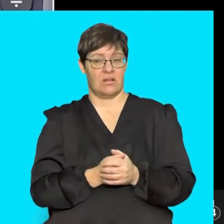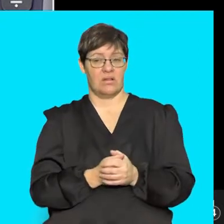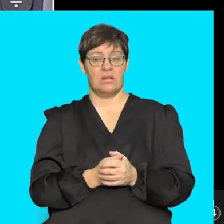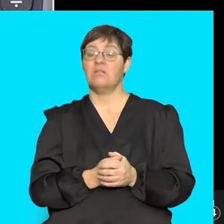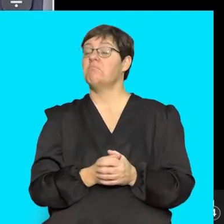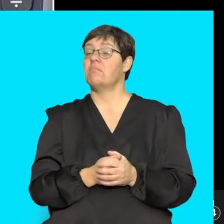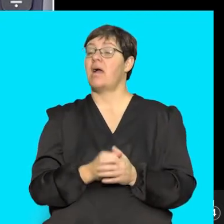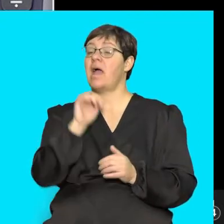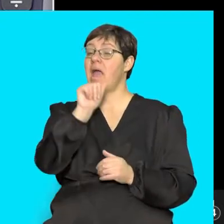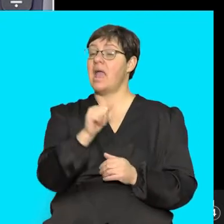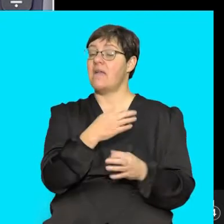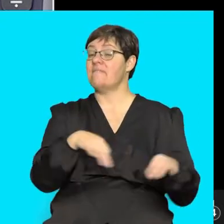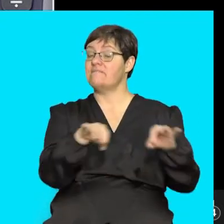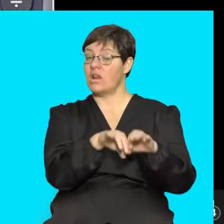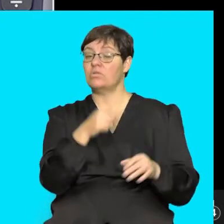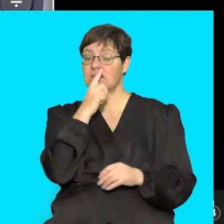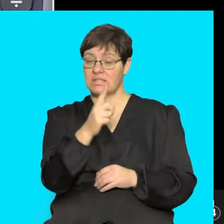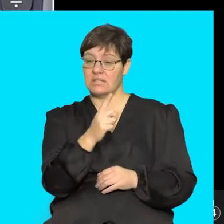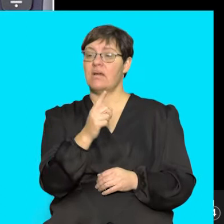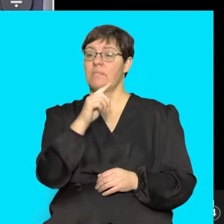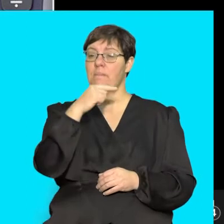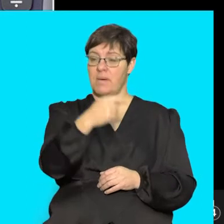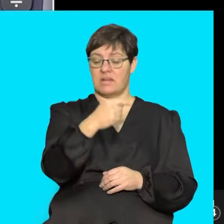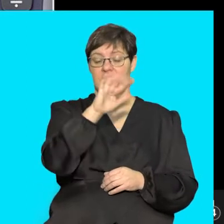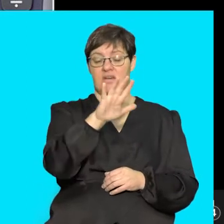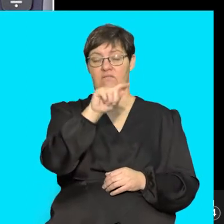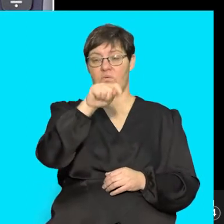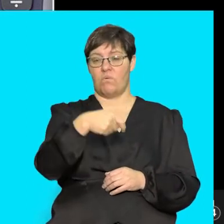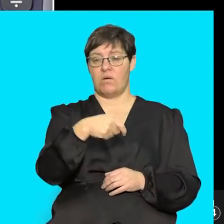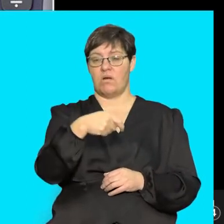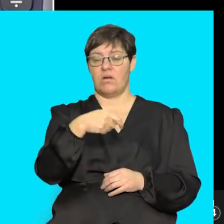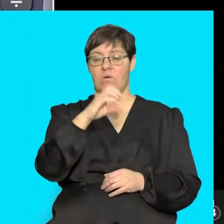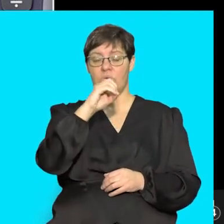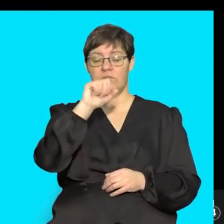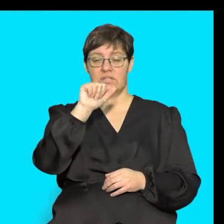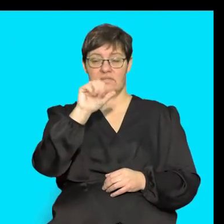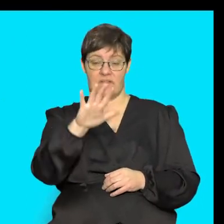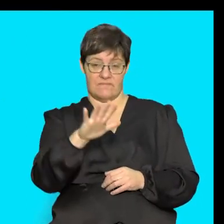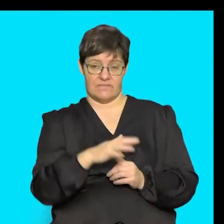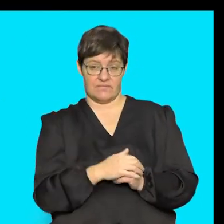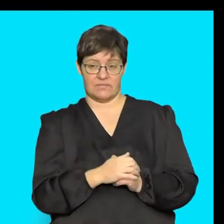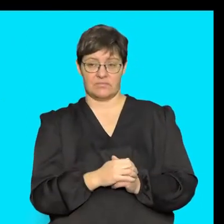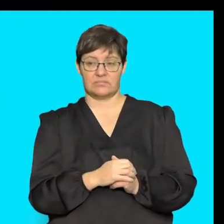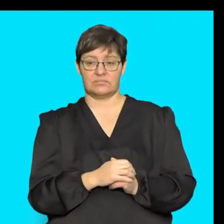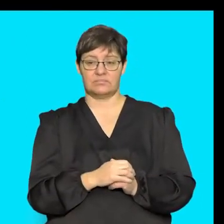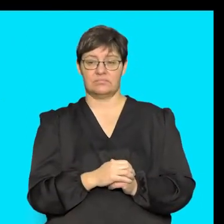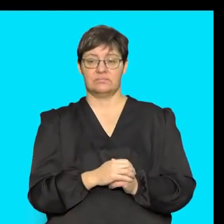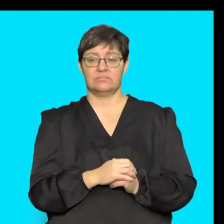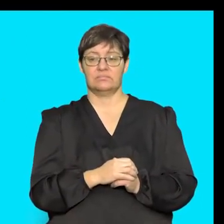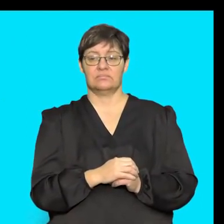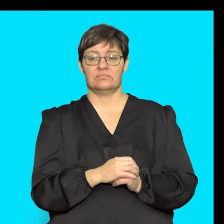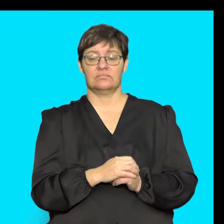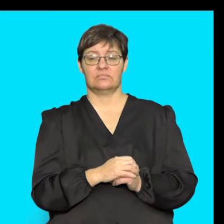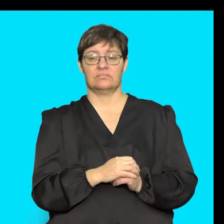Equal. Then my A value, which I can see it's 5 point. I can see there's the A value. Let's